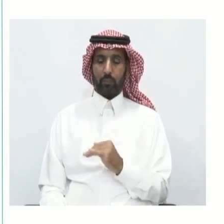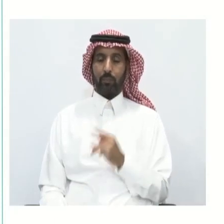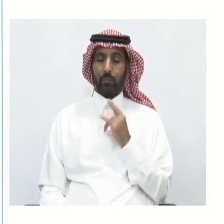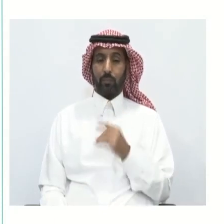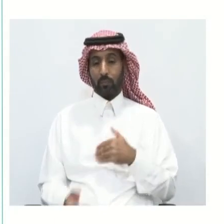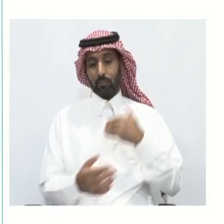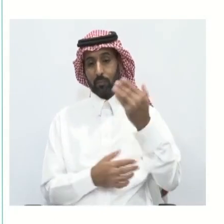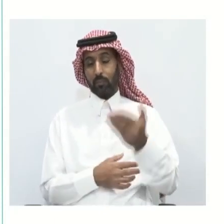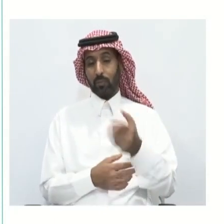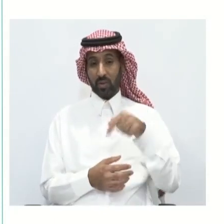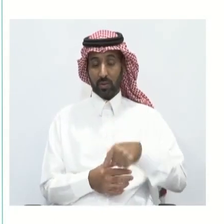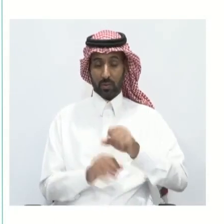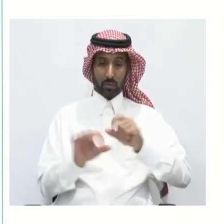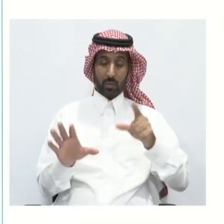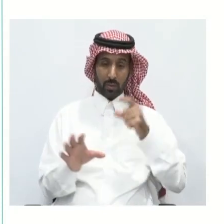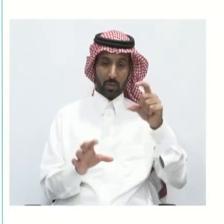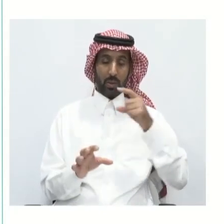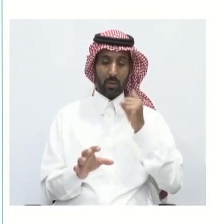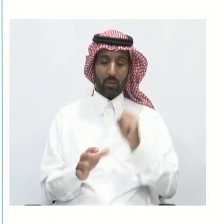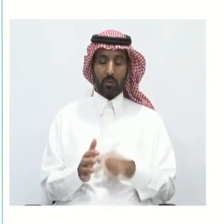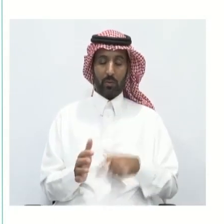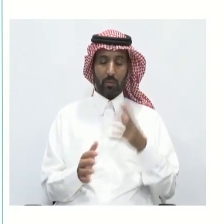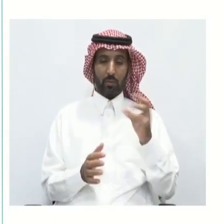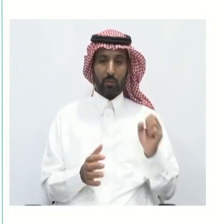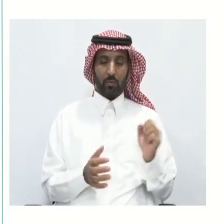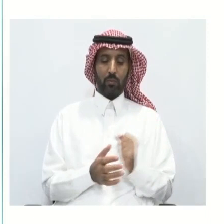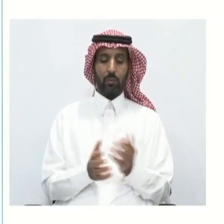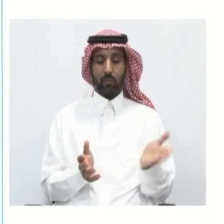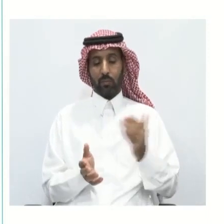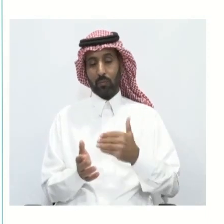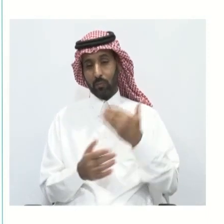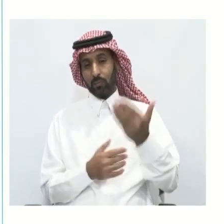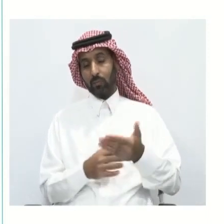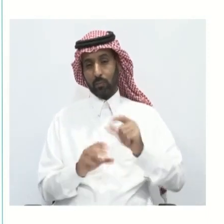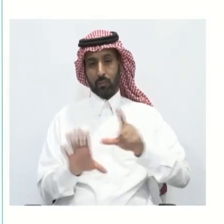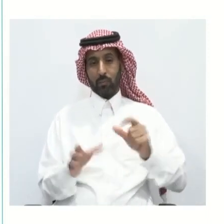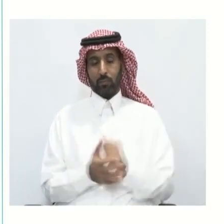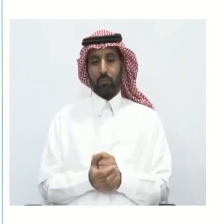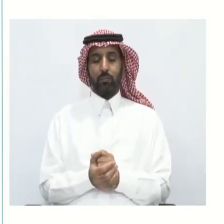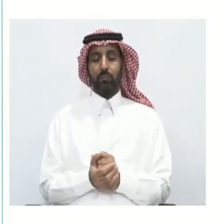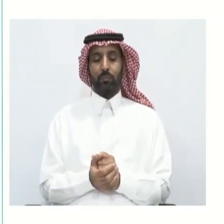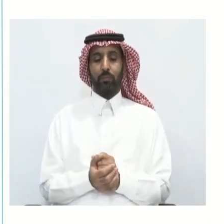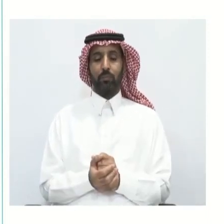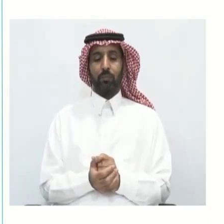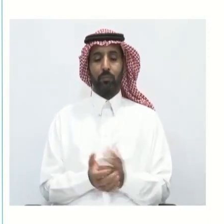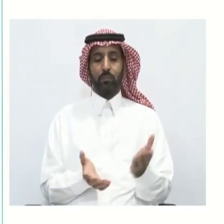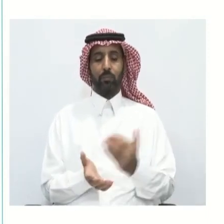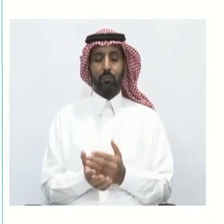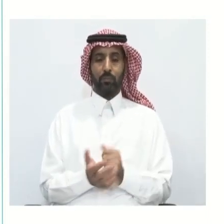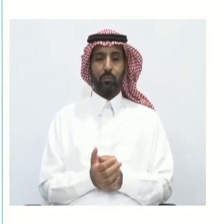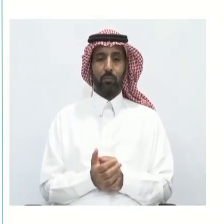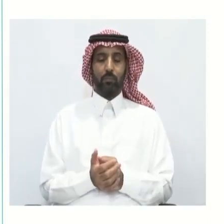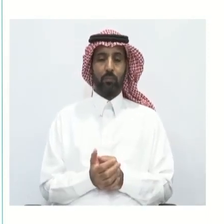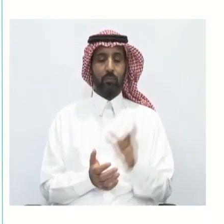tomorrow, this week, month, year, tonight, next month, year, Tuesday, soon, on the weekend.